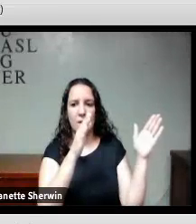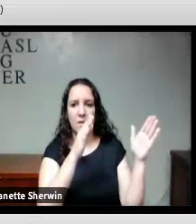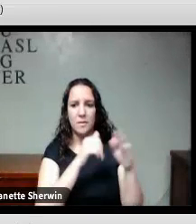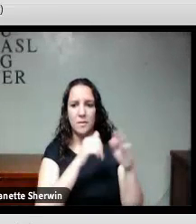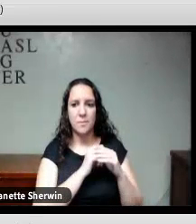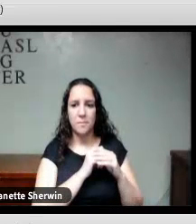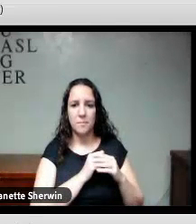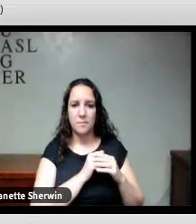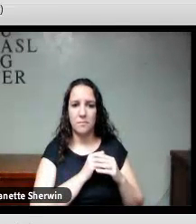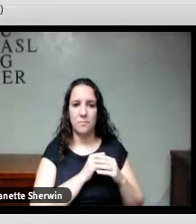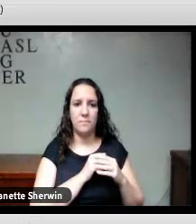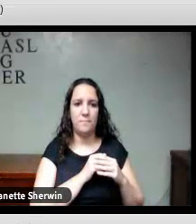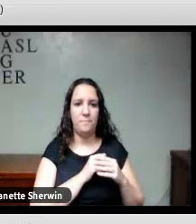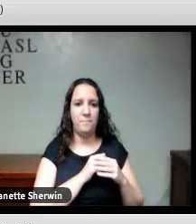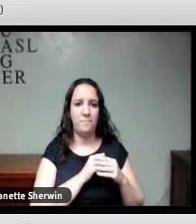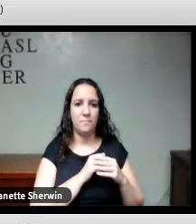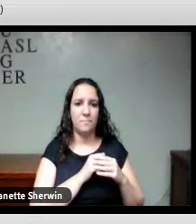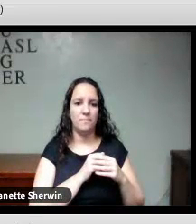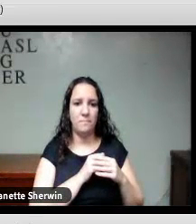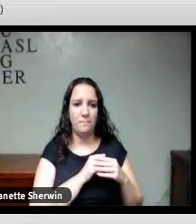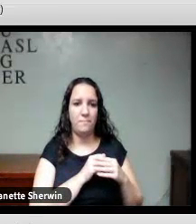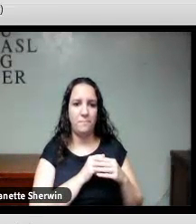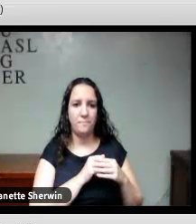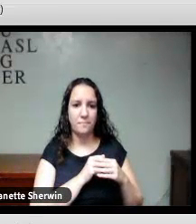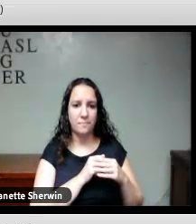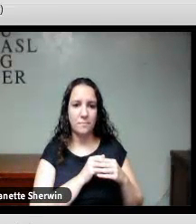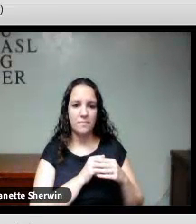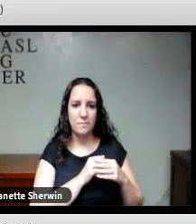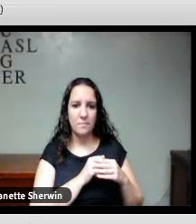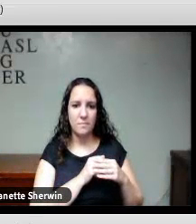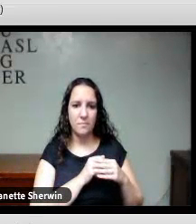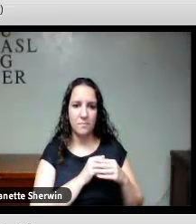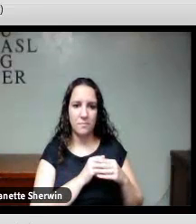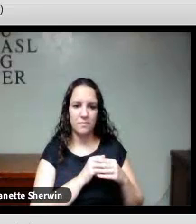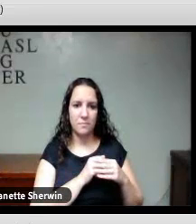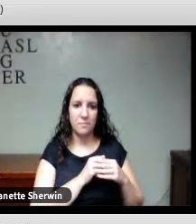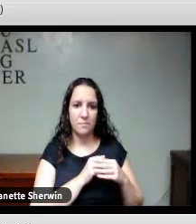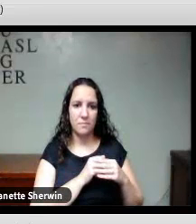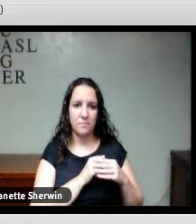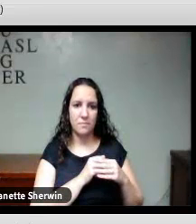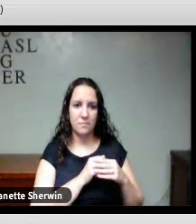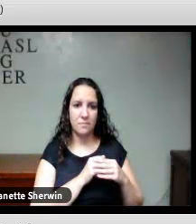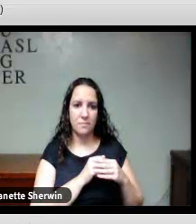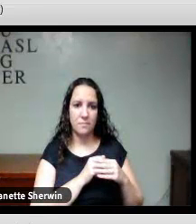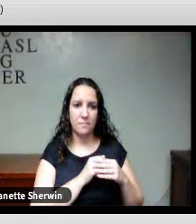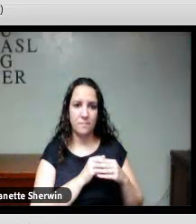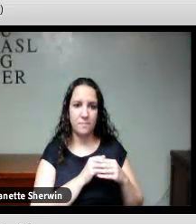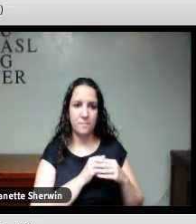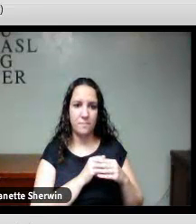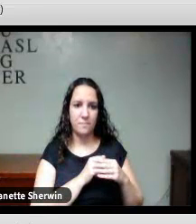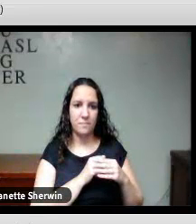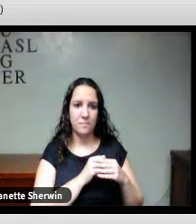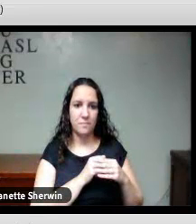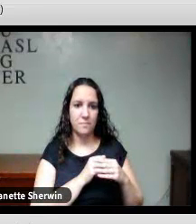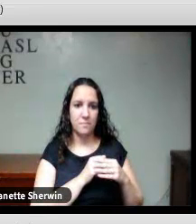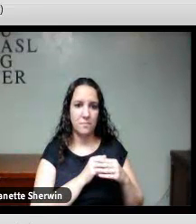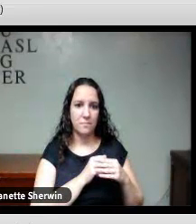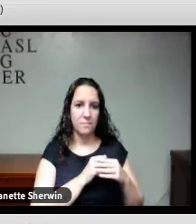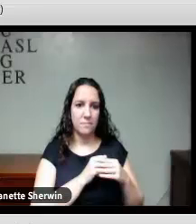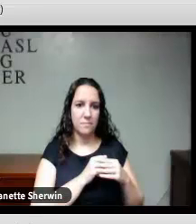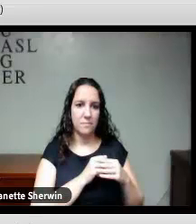you, and think about the number of people that you can avoid that negative situation with the next time because this person helped